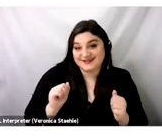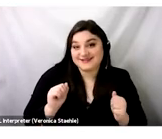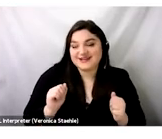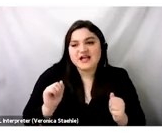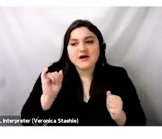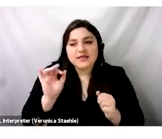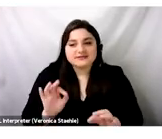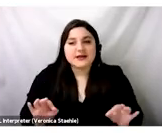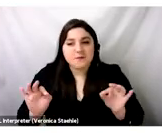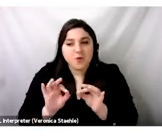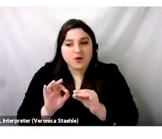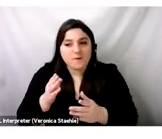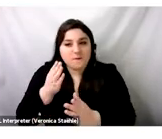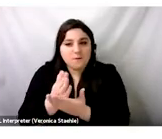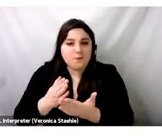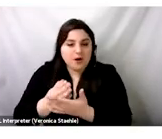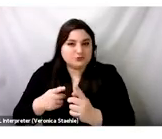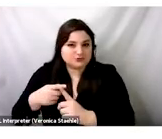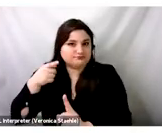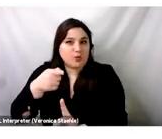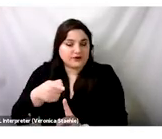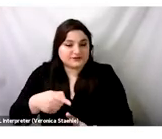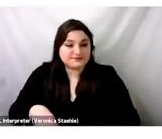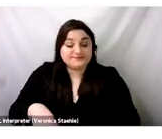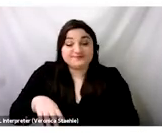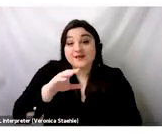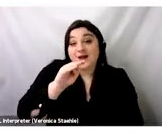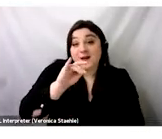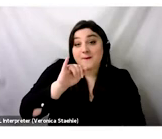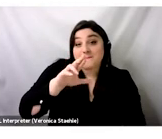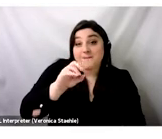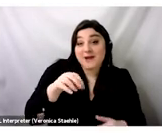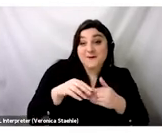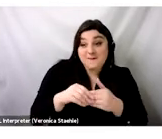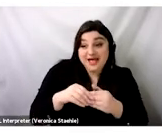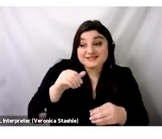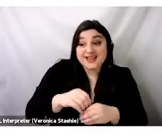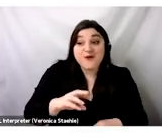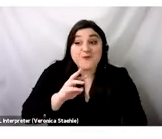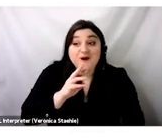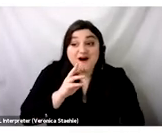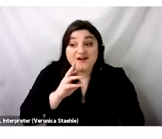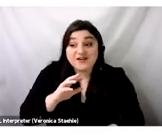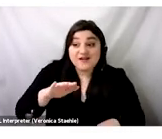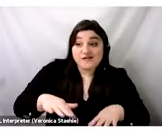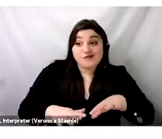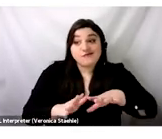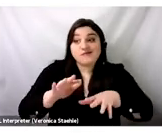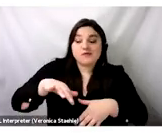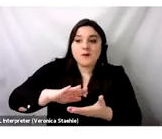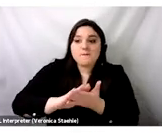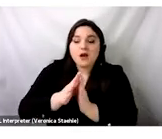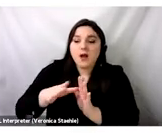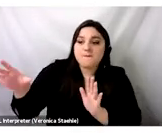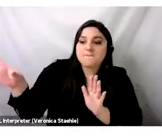takeaway. Microplastics in water act like magnets for hydrophobic